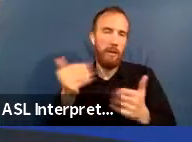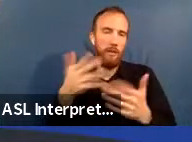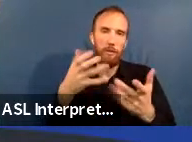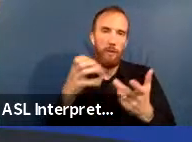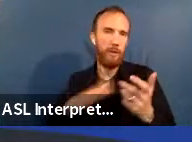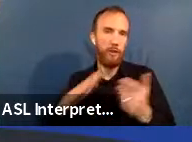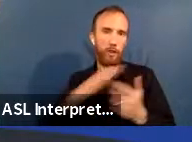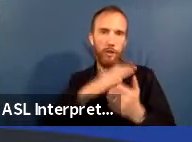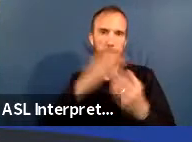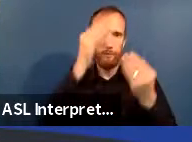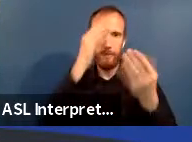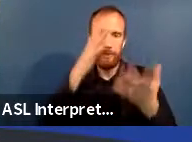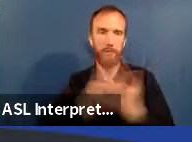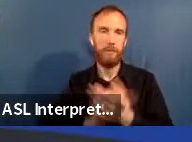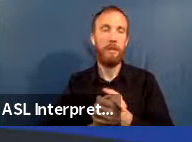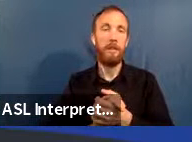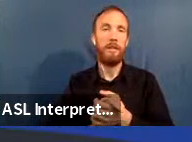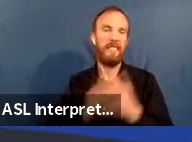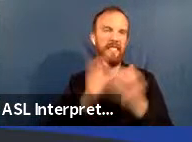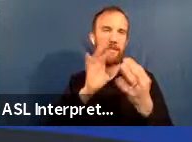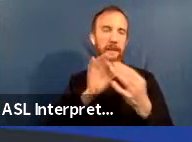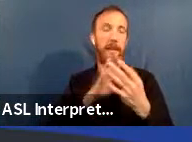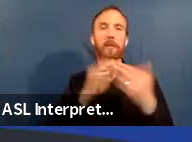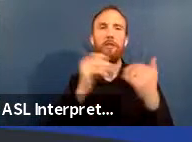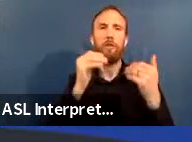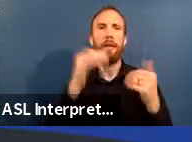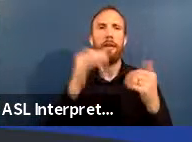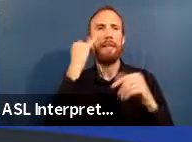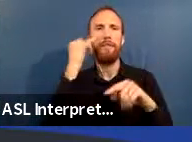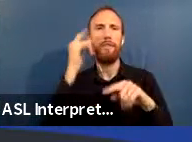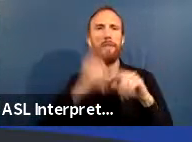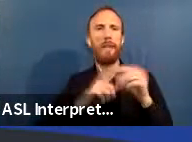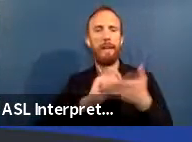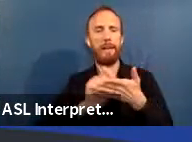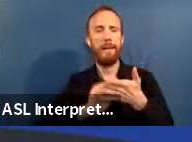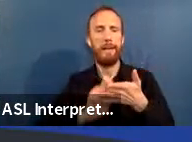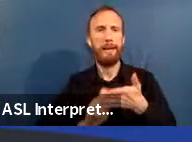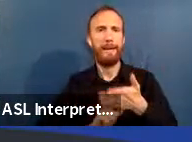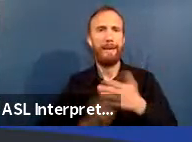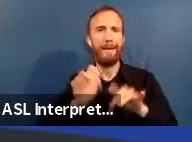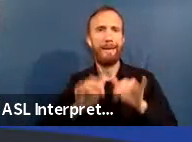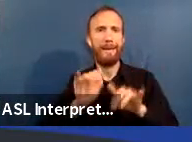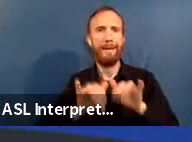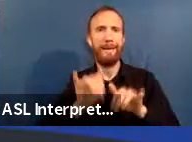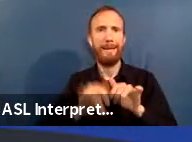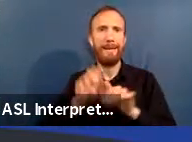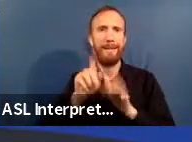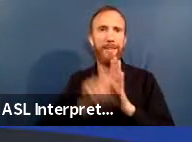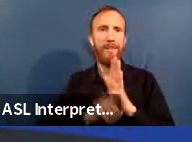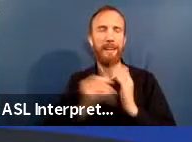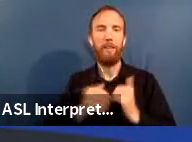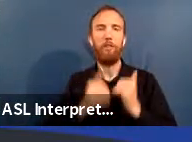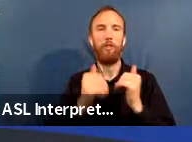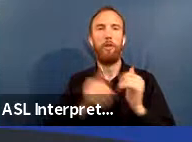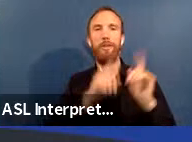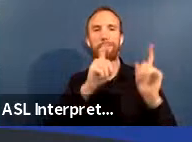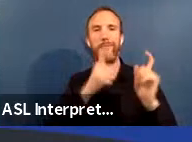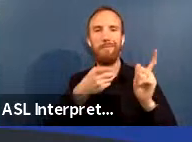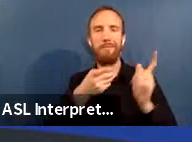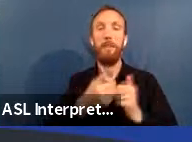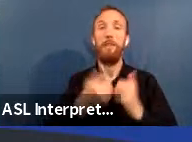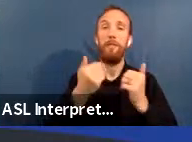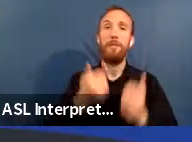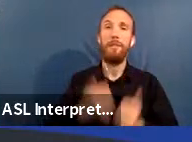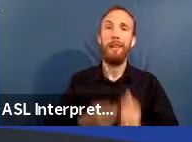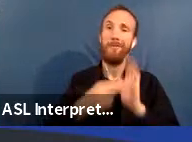of this if you don't have a moment to write it down, but definitely complete the survey. And so with that, I say on behalf of Chicago Public